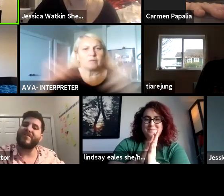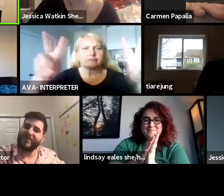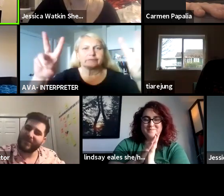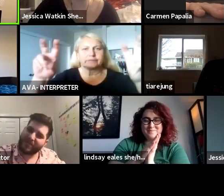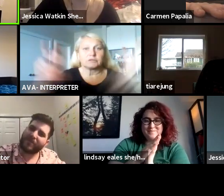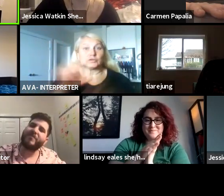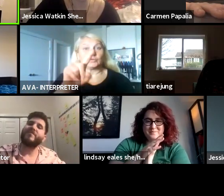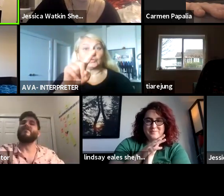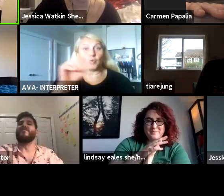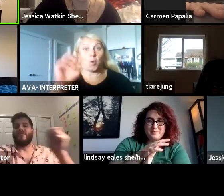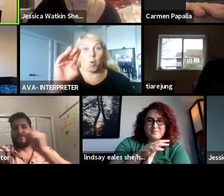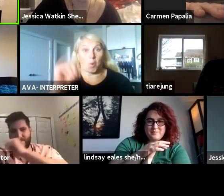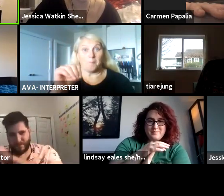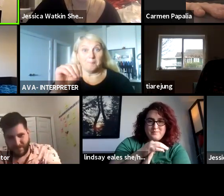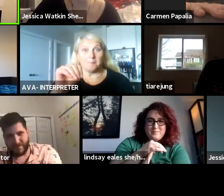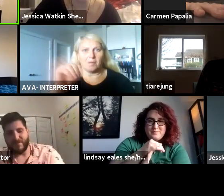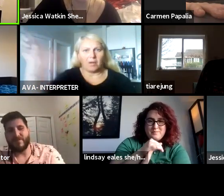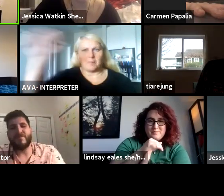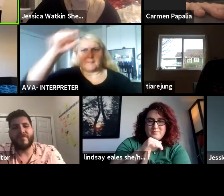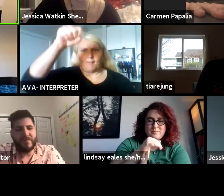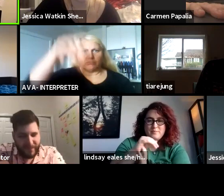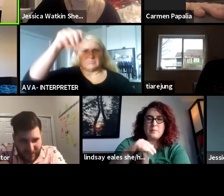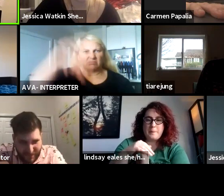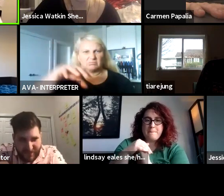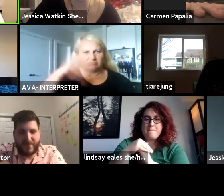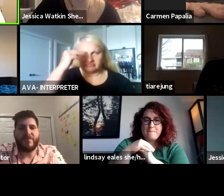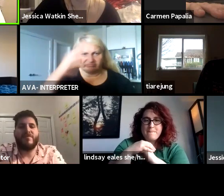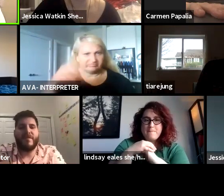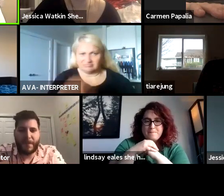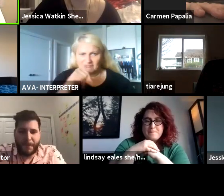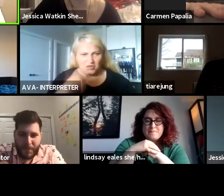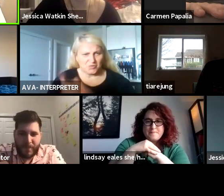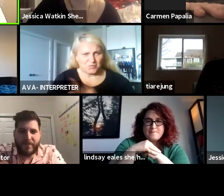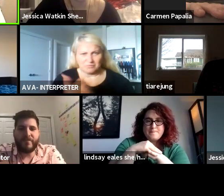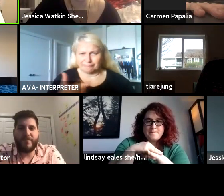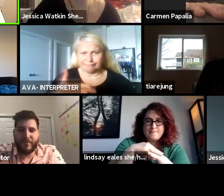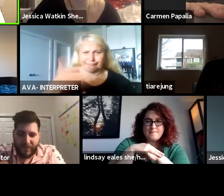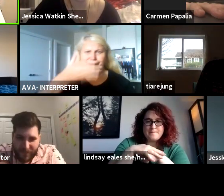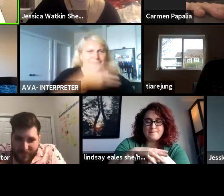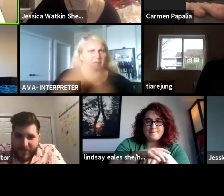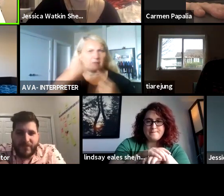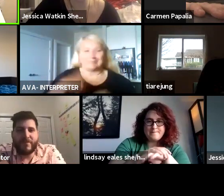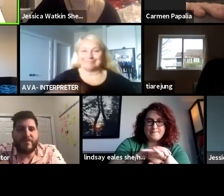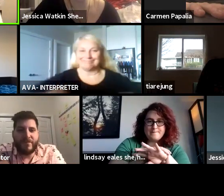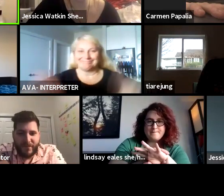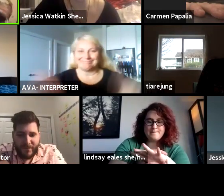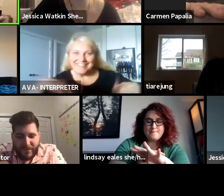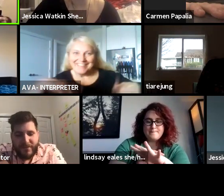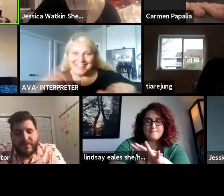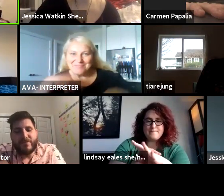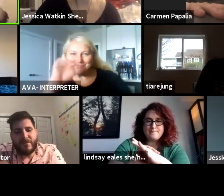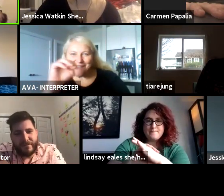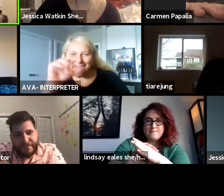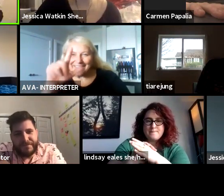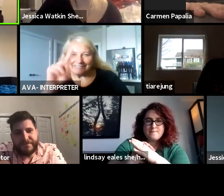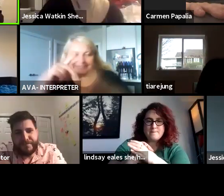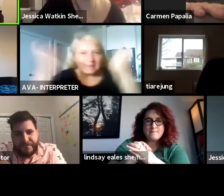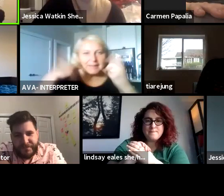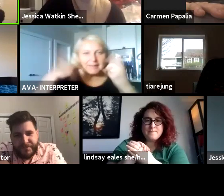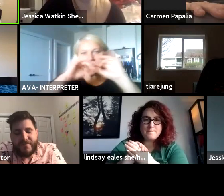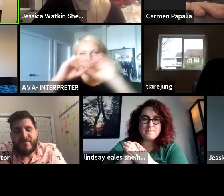I've had people crash my event on multiple occasions. I've done my beautiful public Martin Luther King Day celebration and had someone who felt